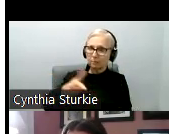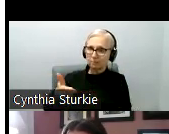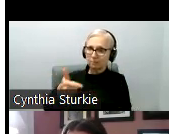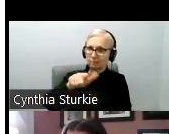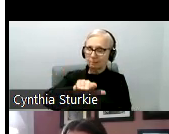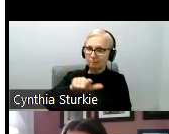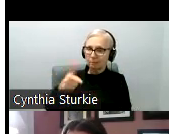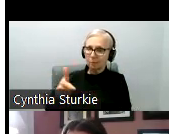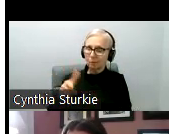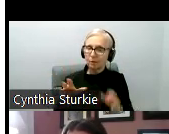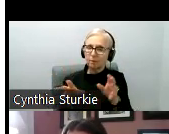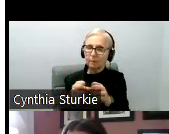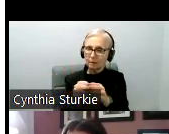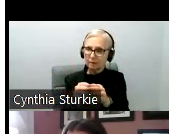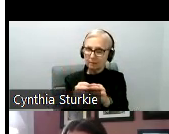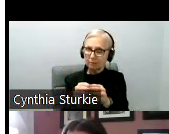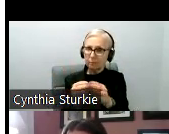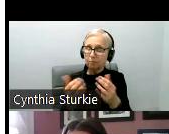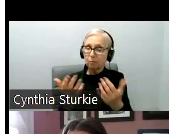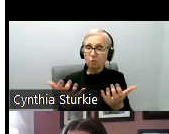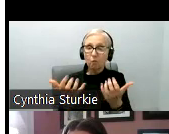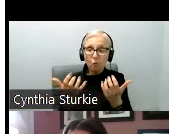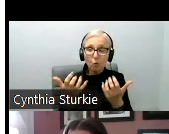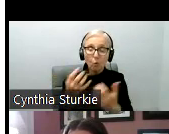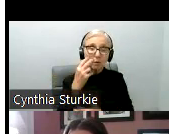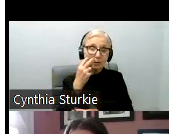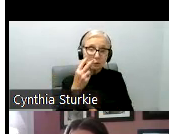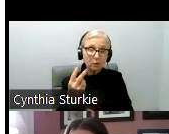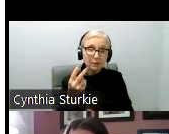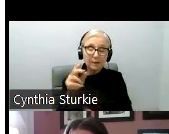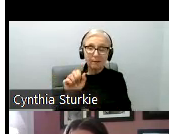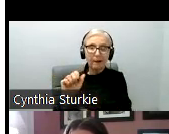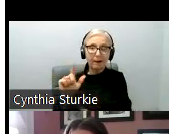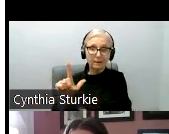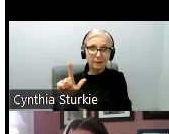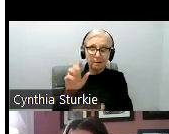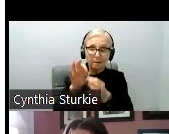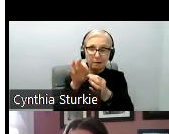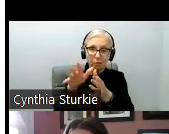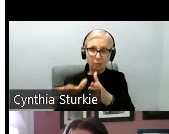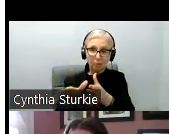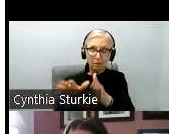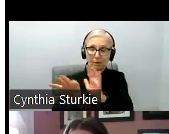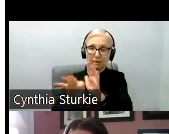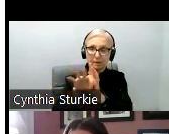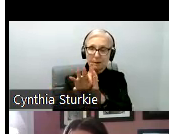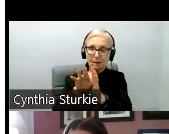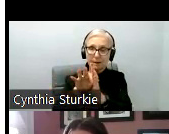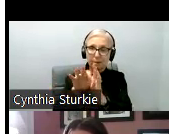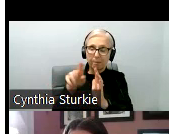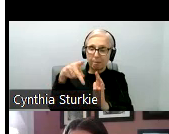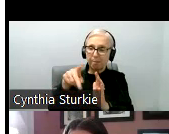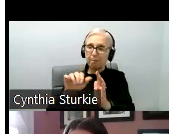throughout this session. If you want to view the interpreters, you will select pin. You will pin